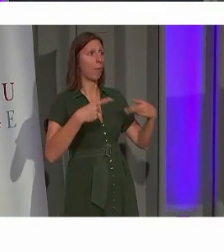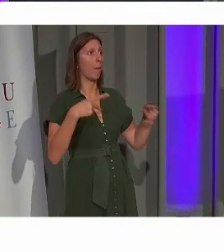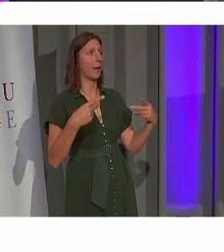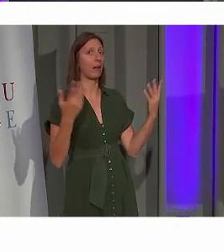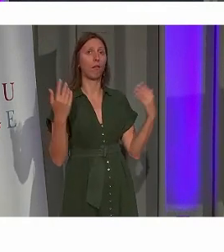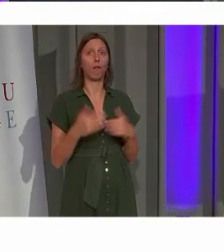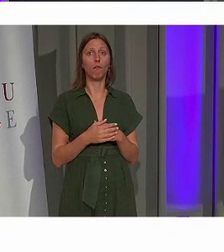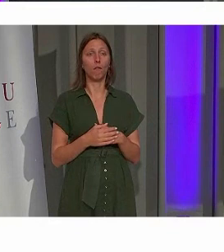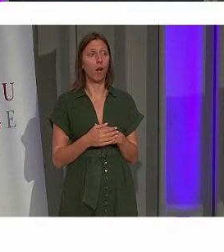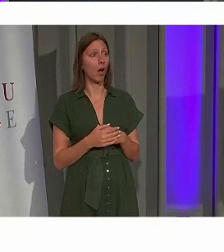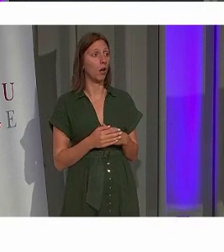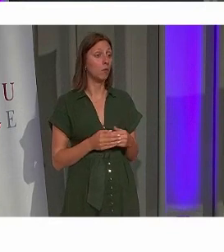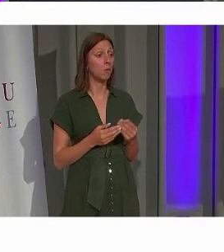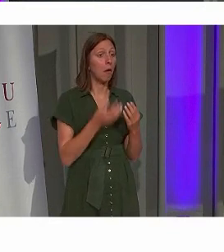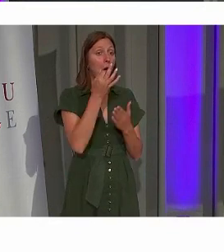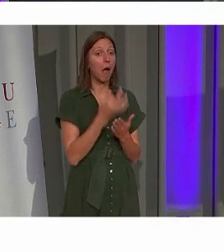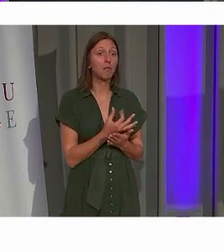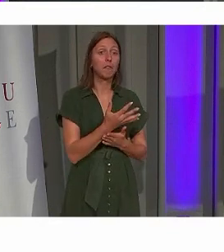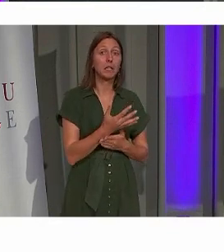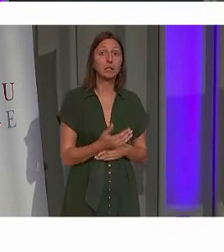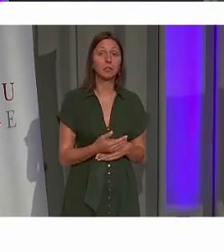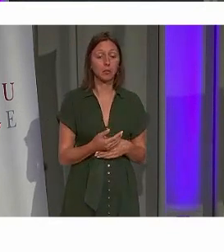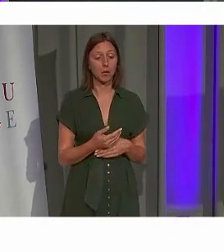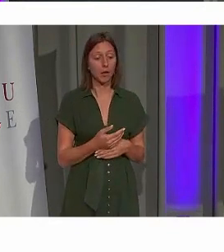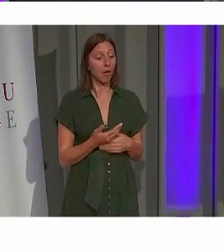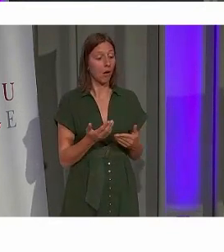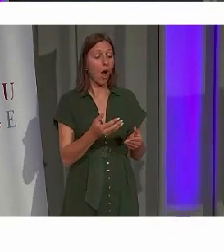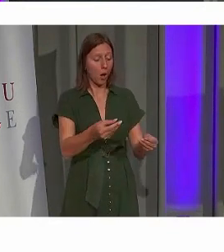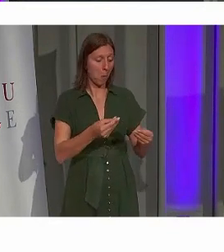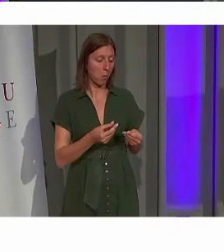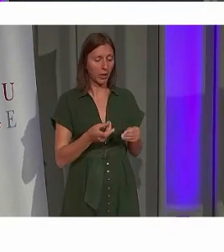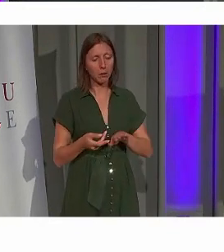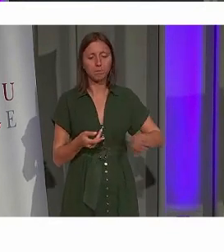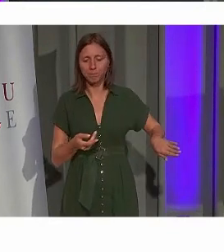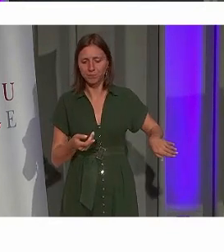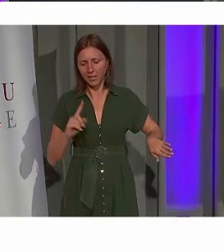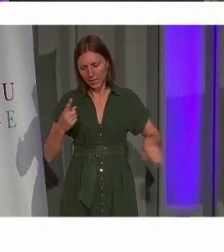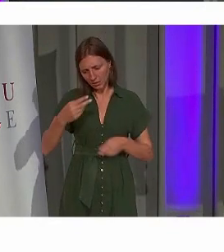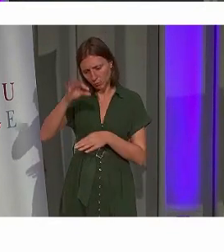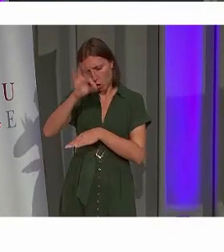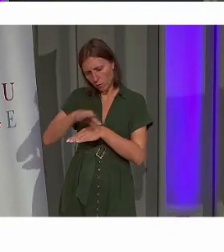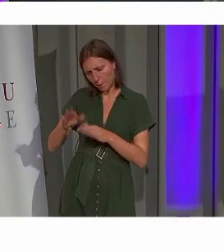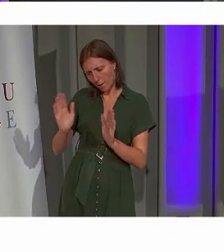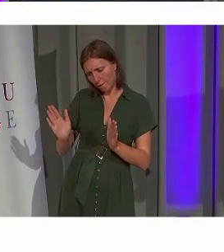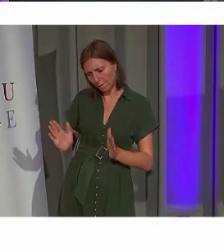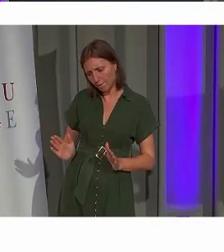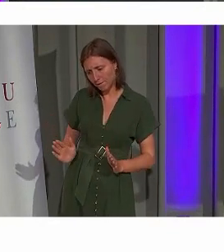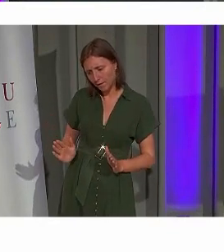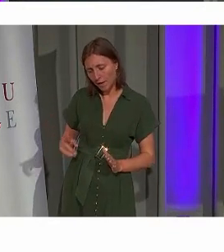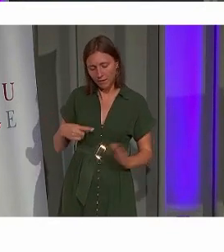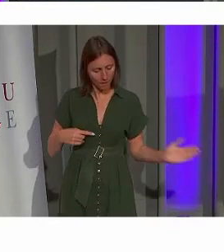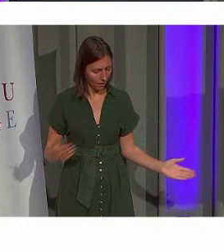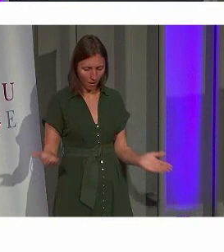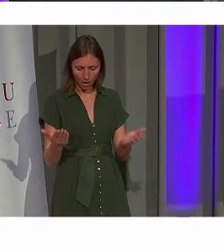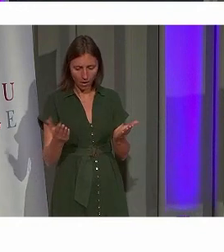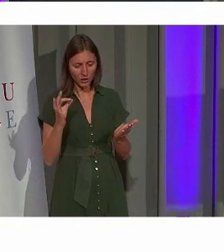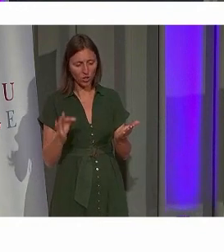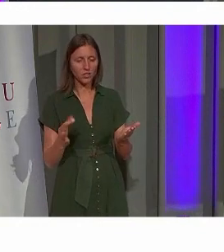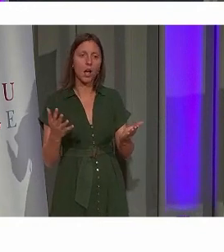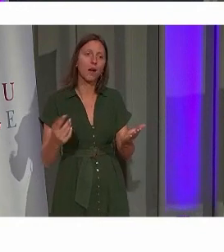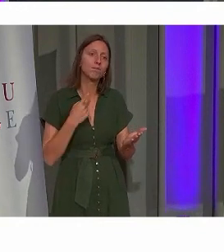just, it's not, just a piece of paper in your